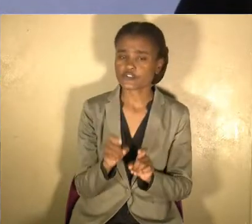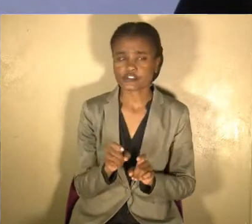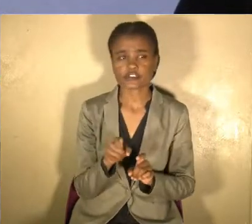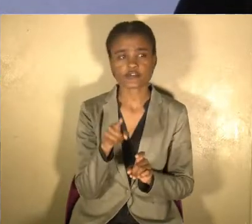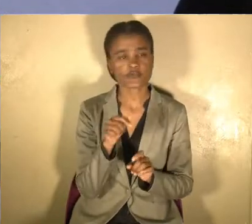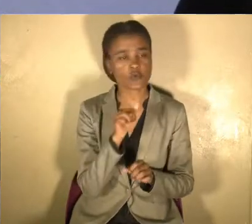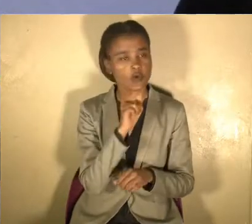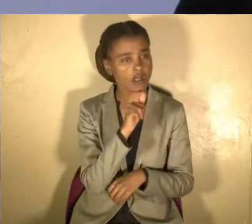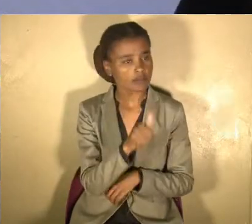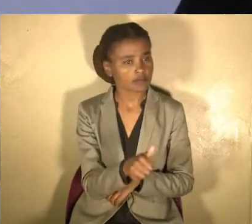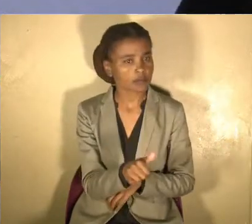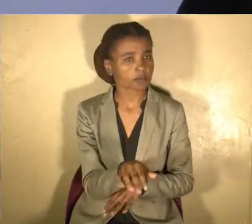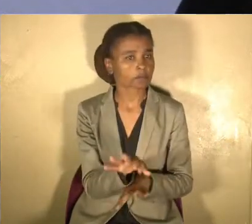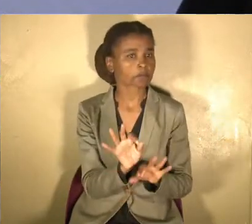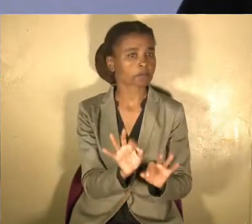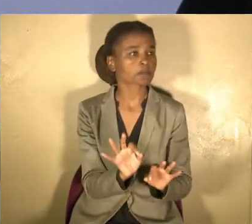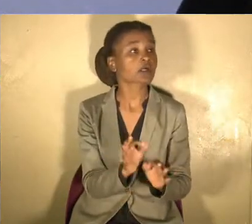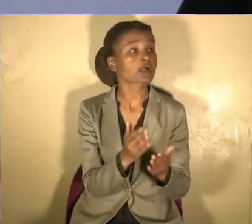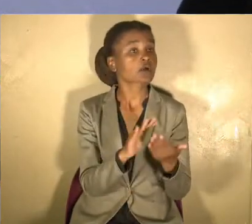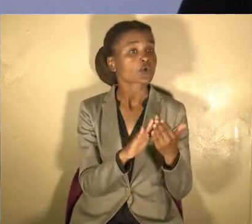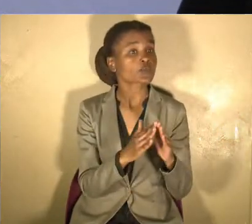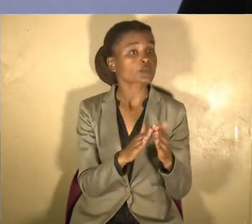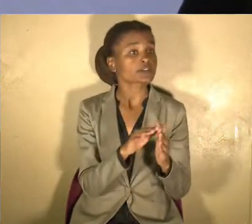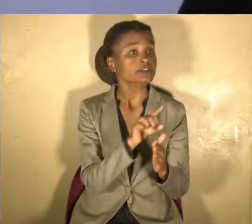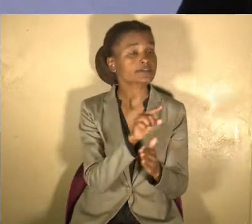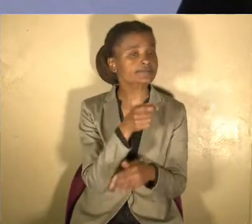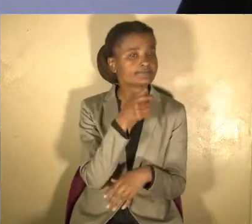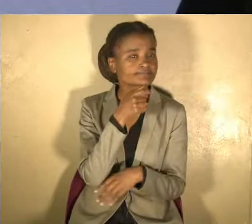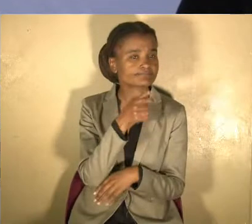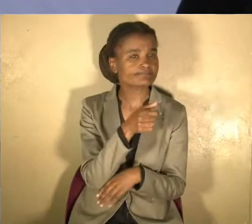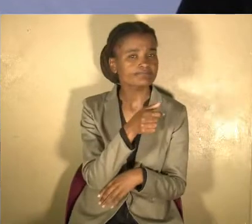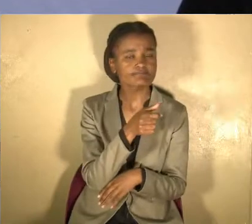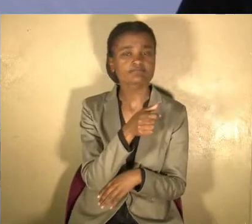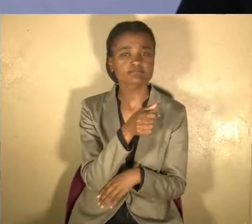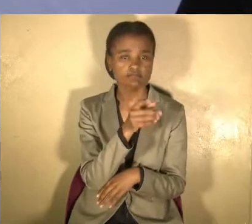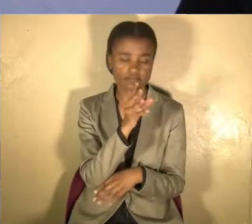inputs from our communities in the previous